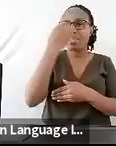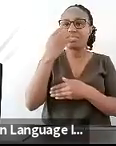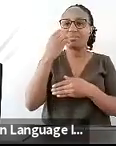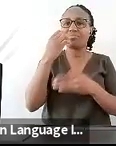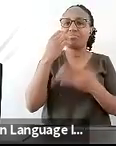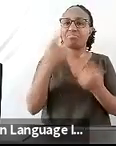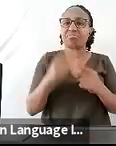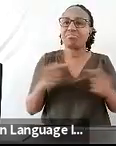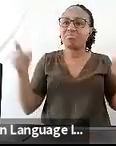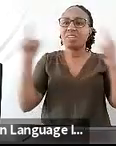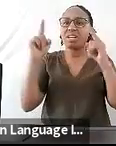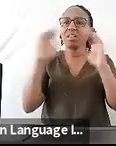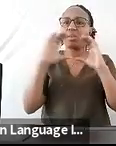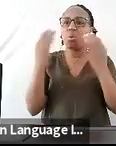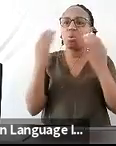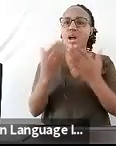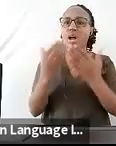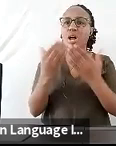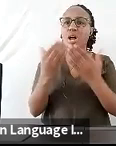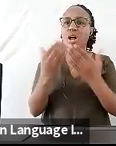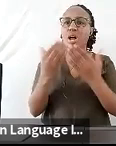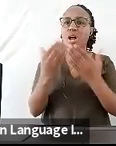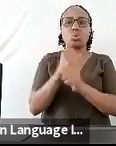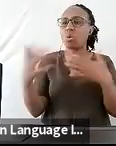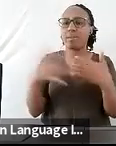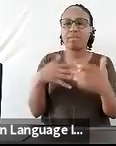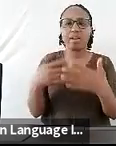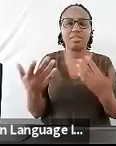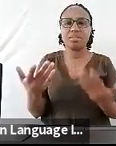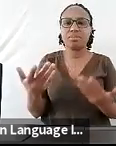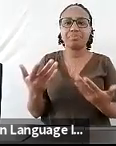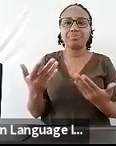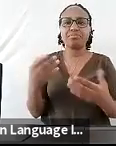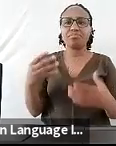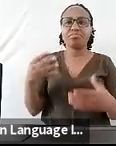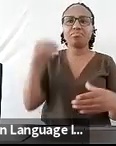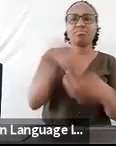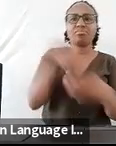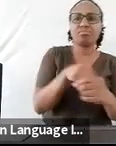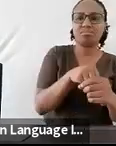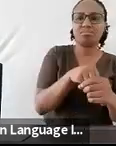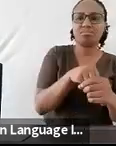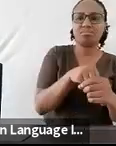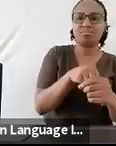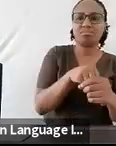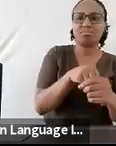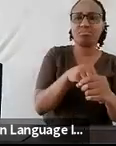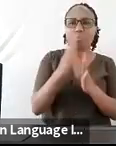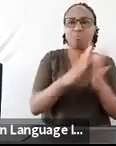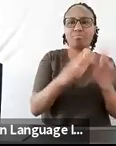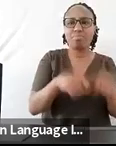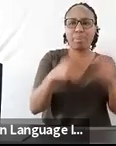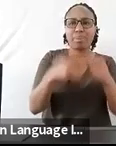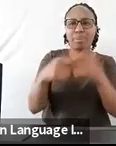whatever and invading and reorganizing and hurting and all of that stuff. It's not ancient